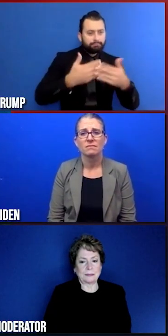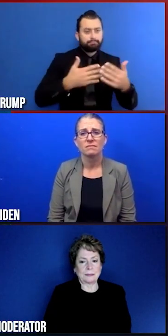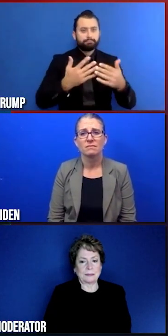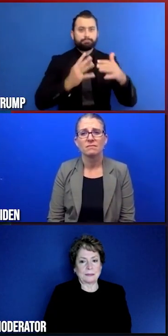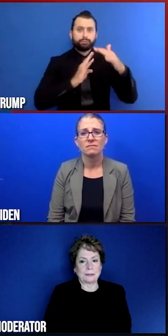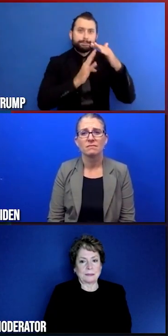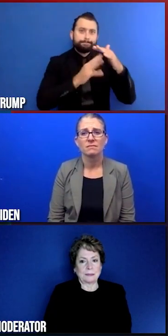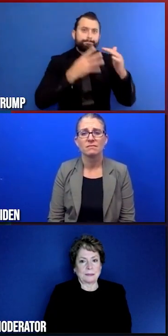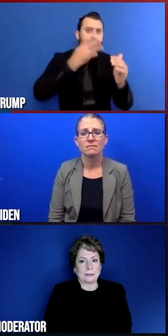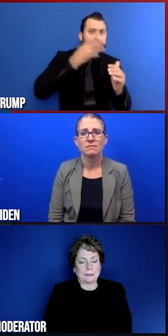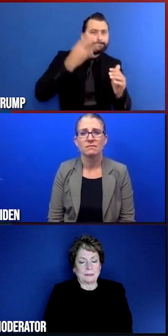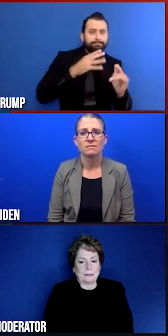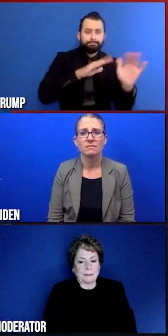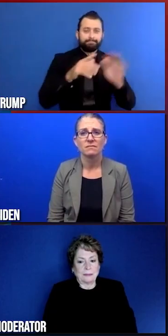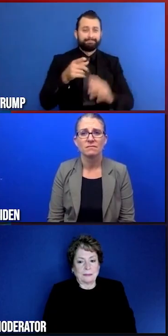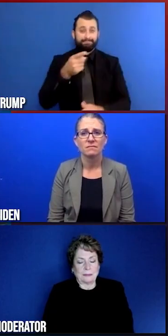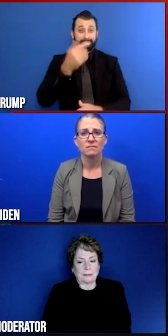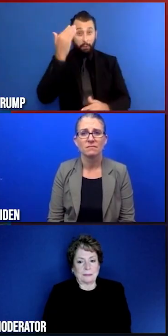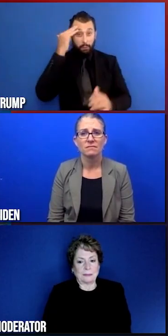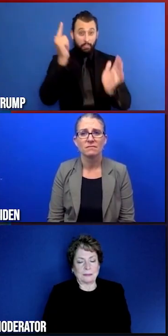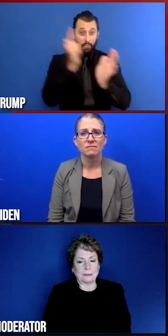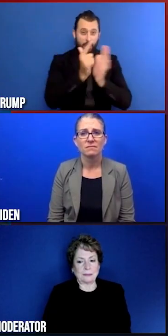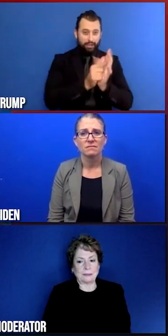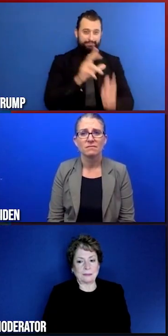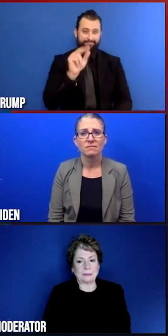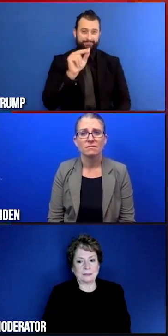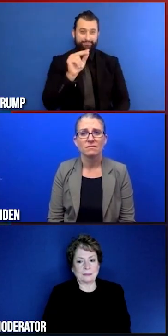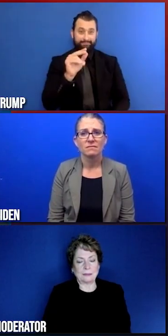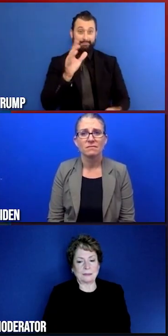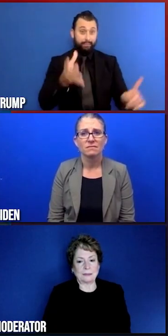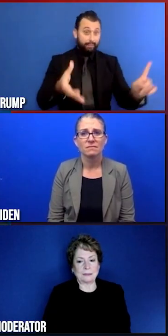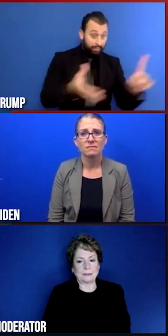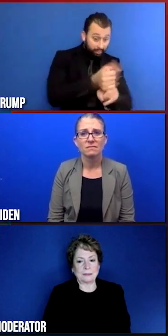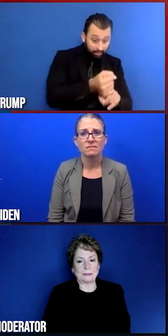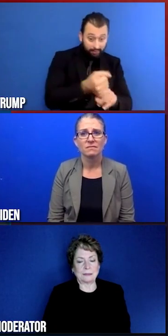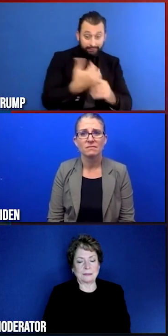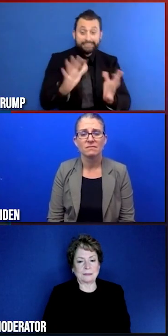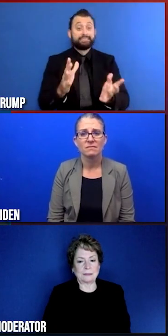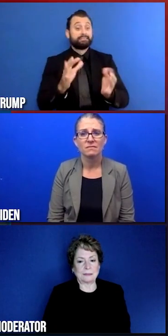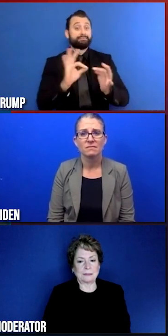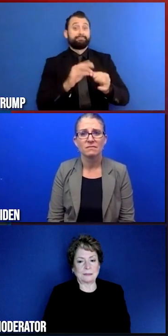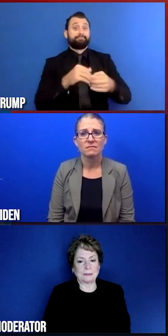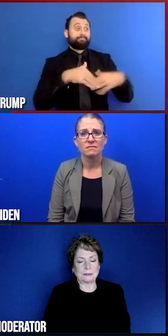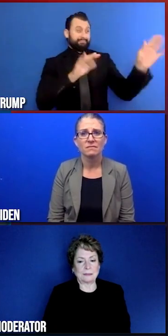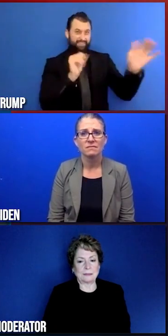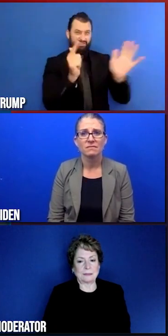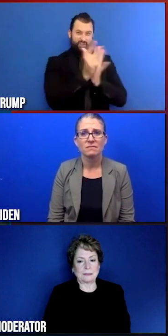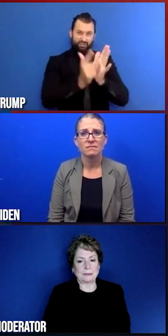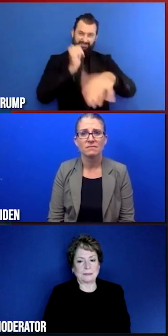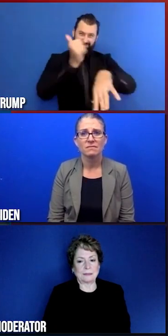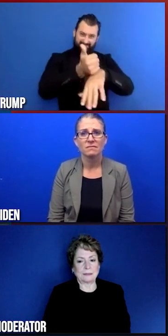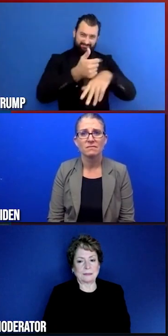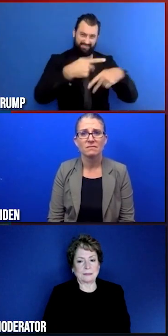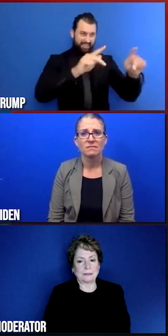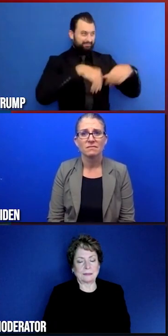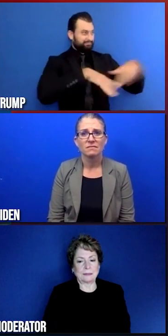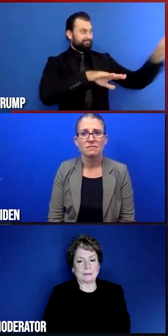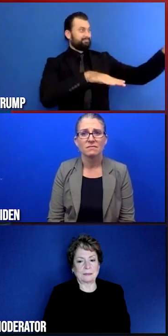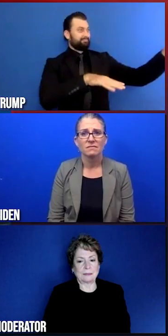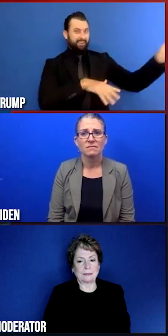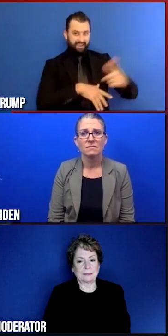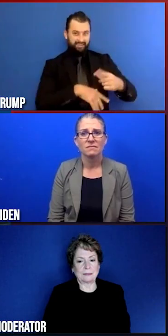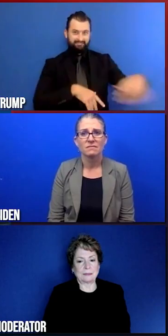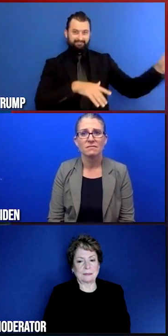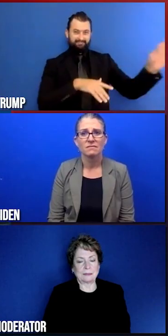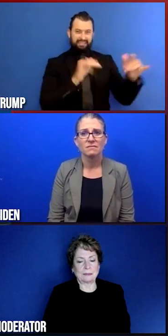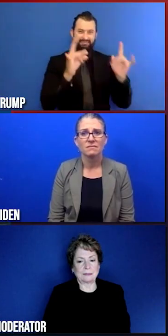a rapist would come in, a very bad person would come in. We would take their name. We have to release them into